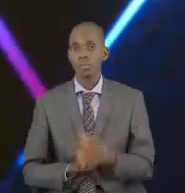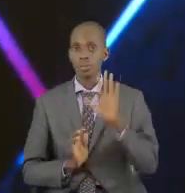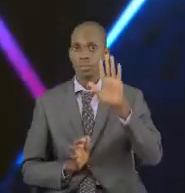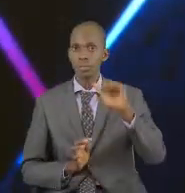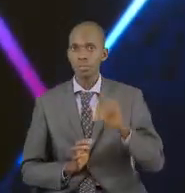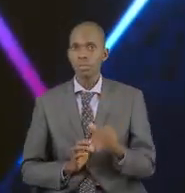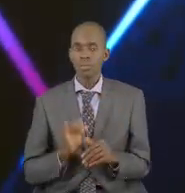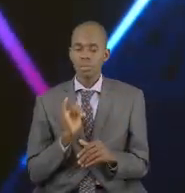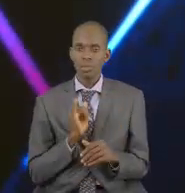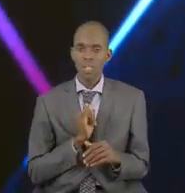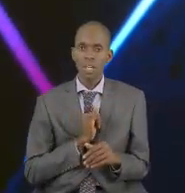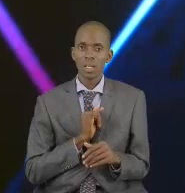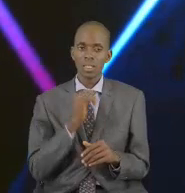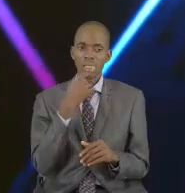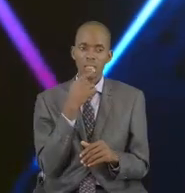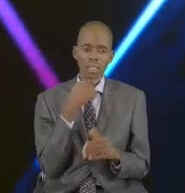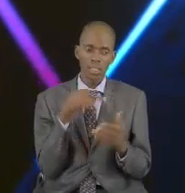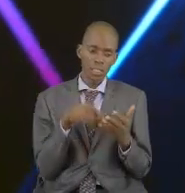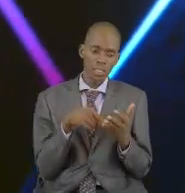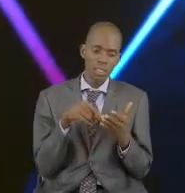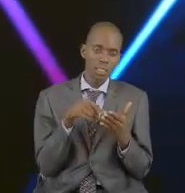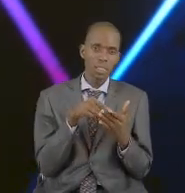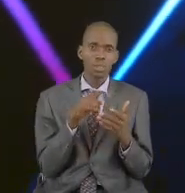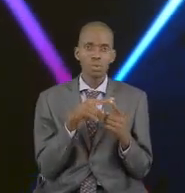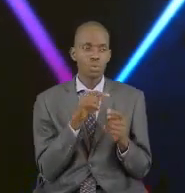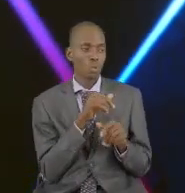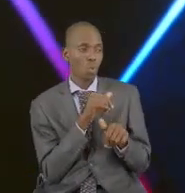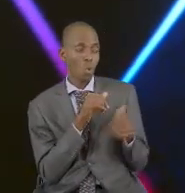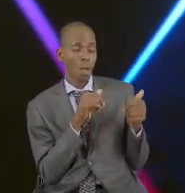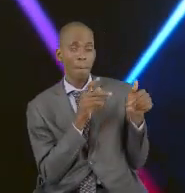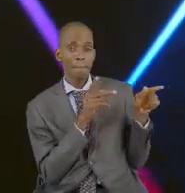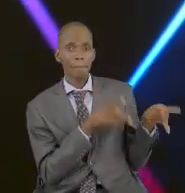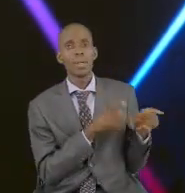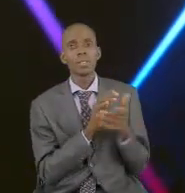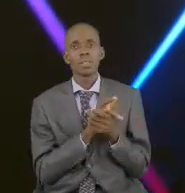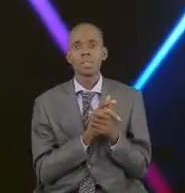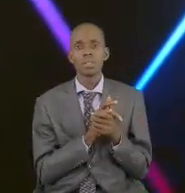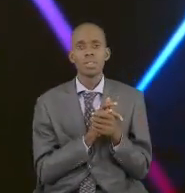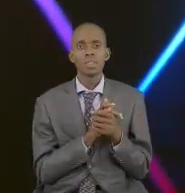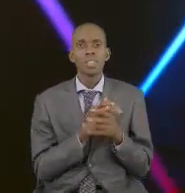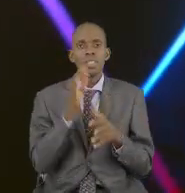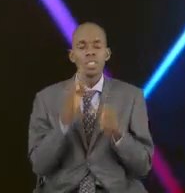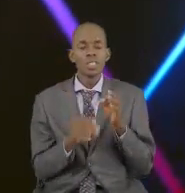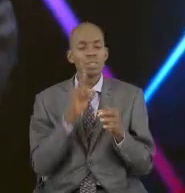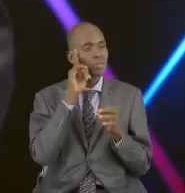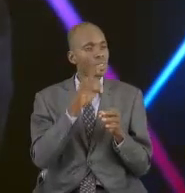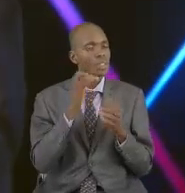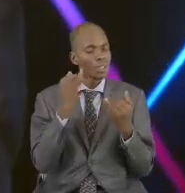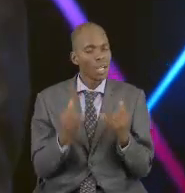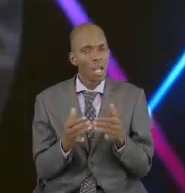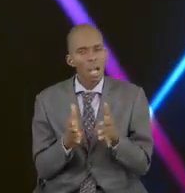and such to so and so. If he happens to check off from you, cover